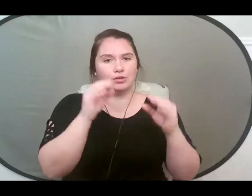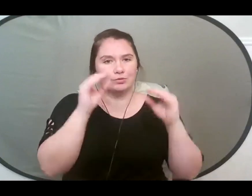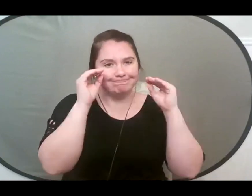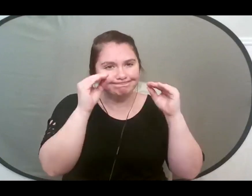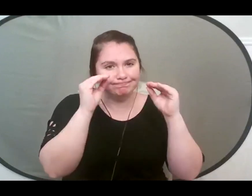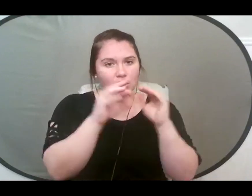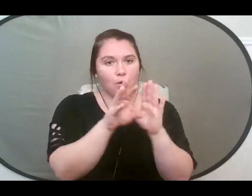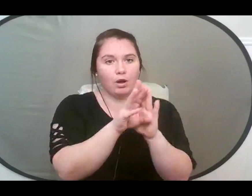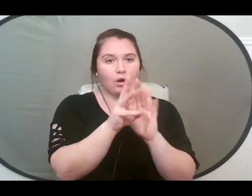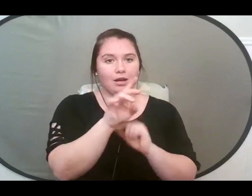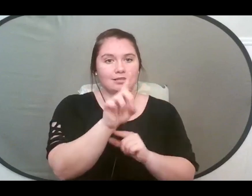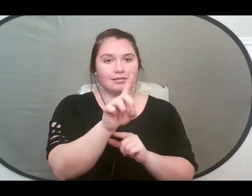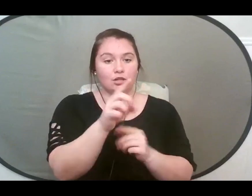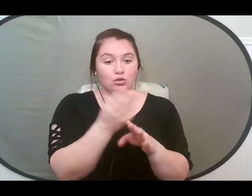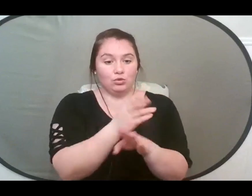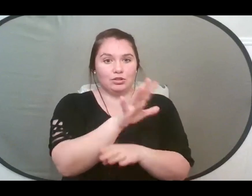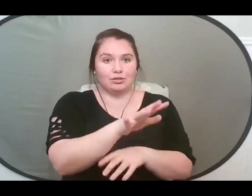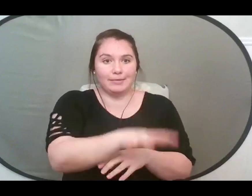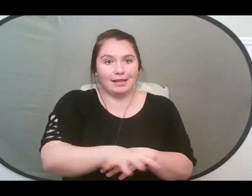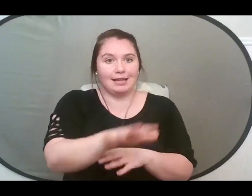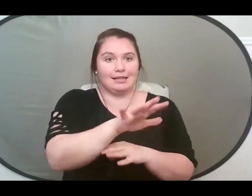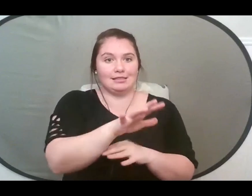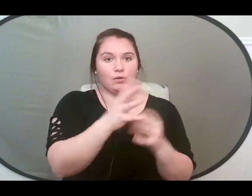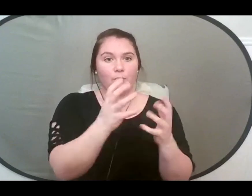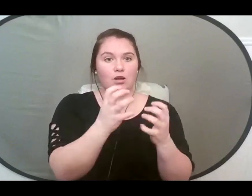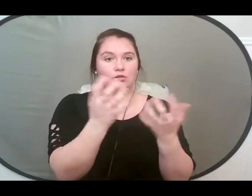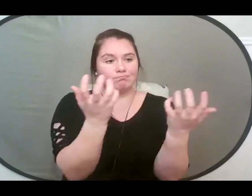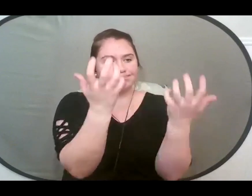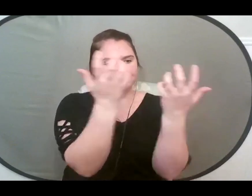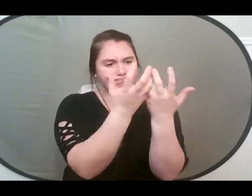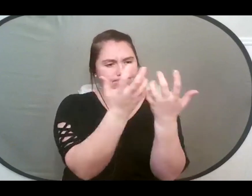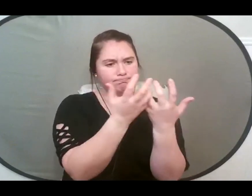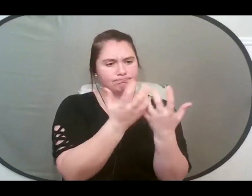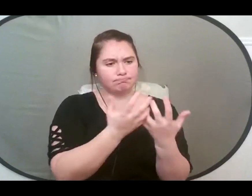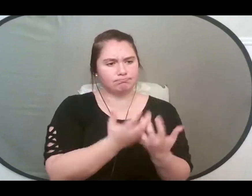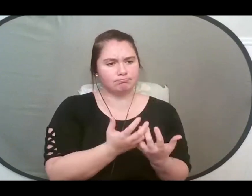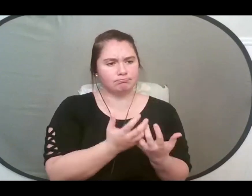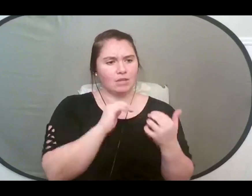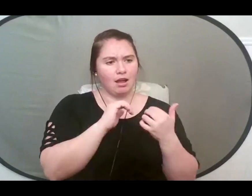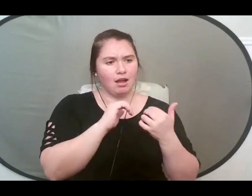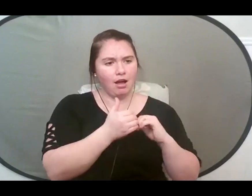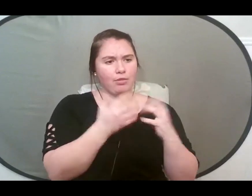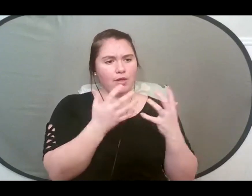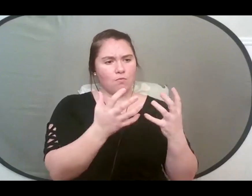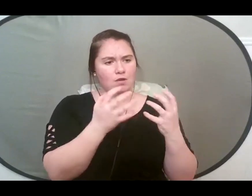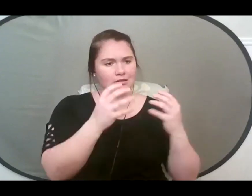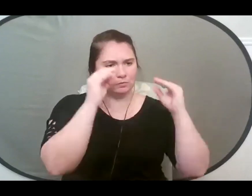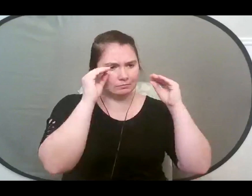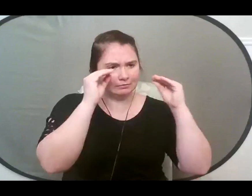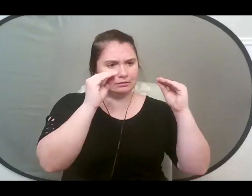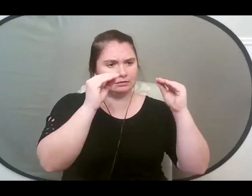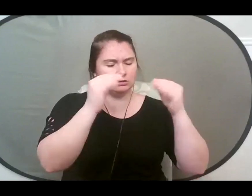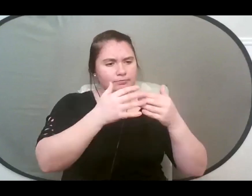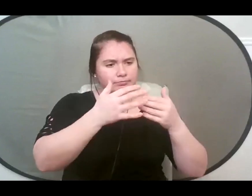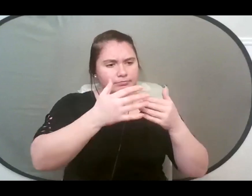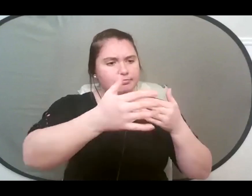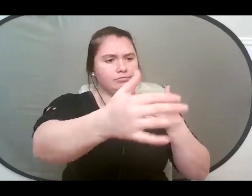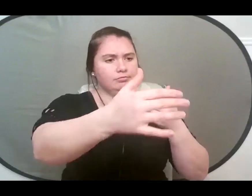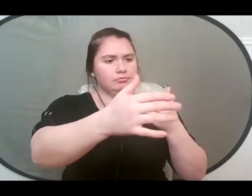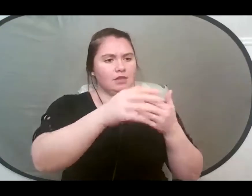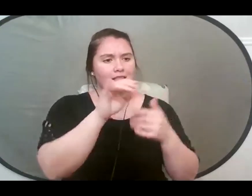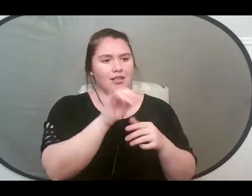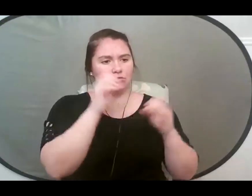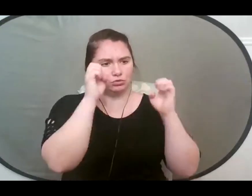ISD with their spaces. So the spaces to accommodate the way that they want to teach in moving forward and the instructional settings, and to have